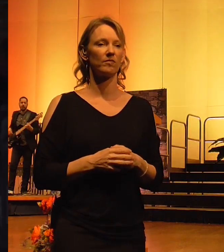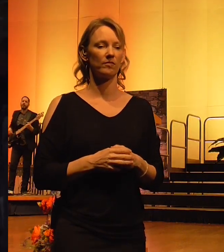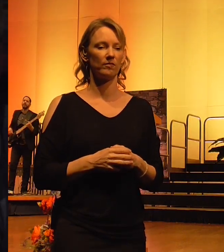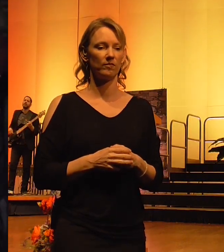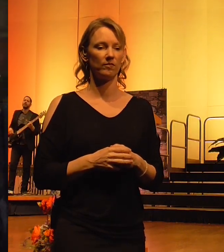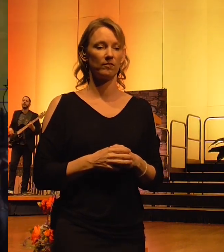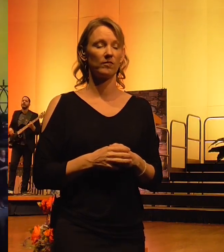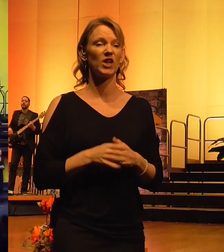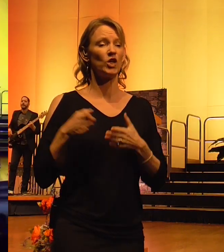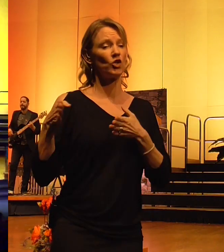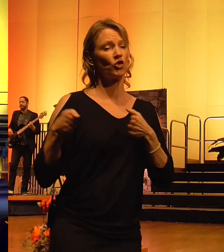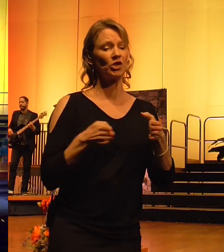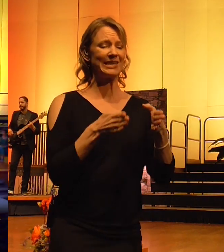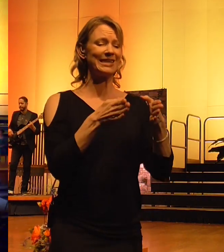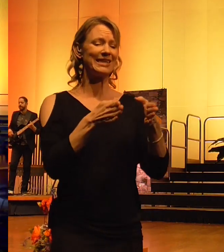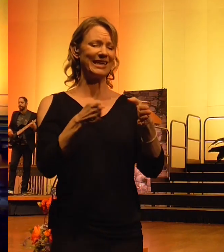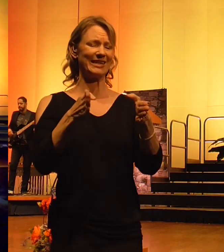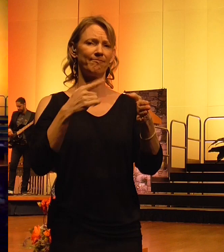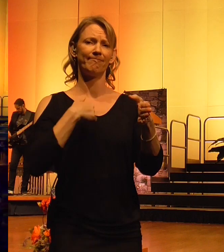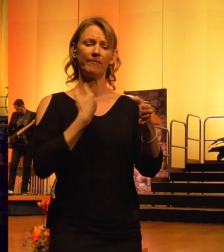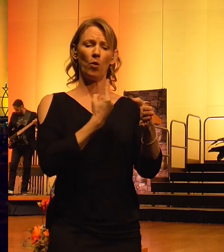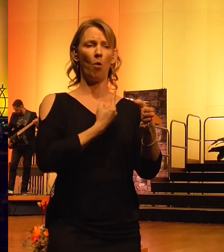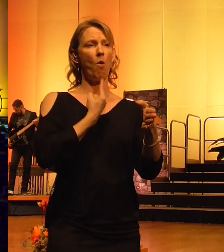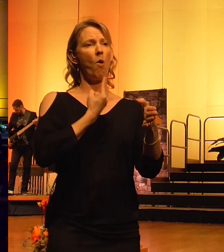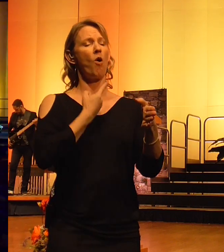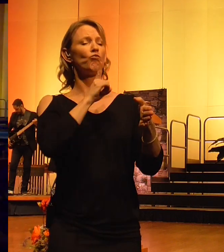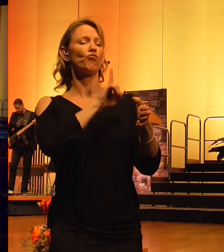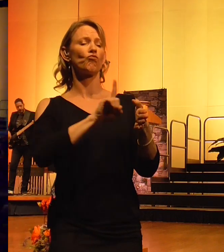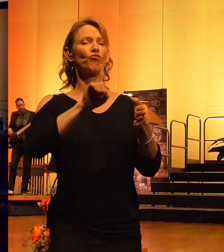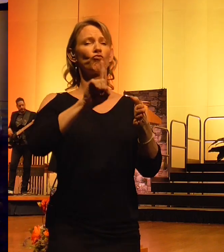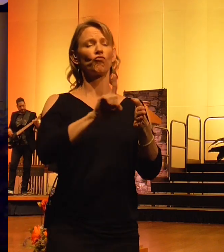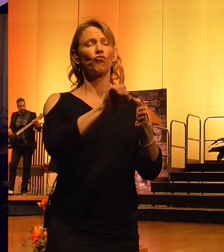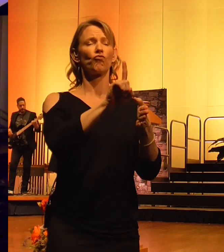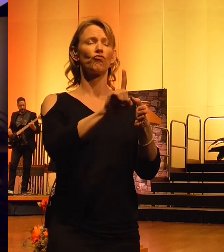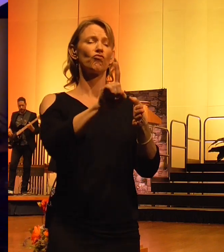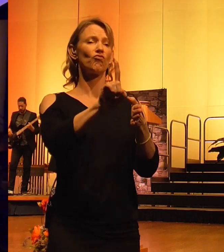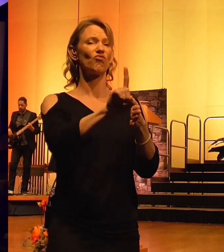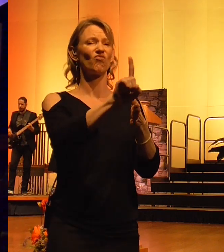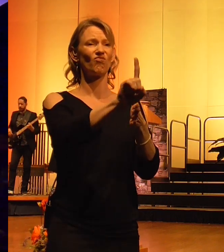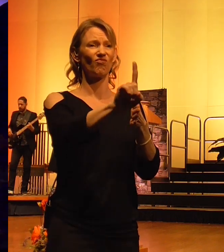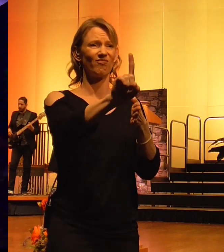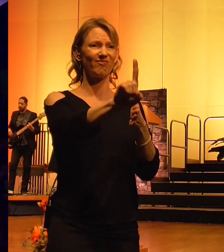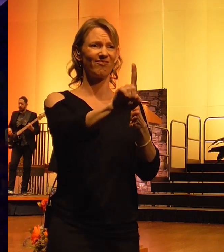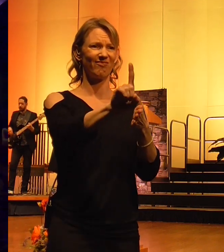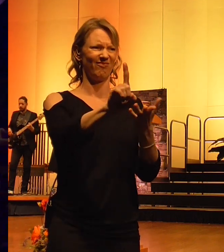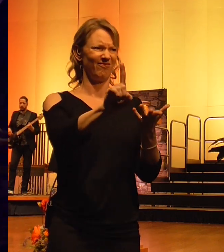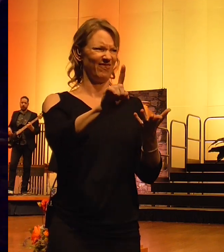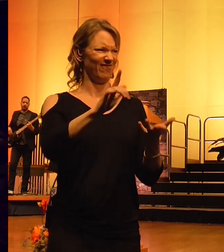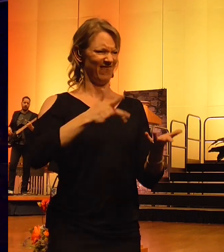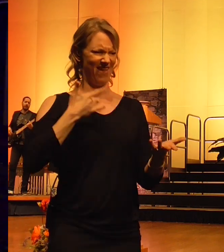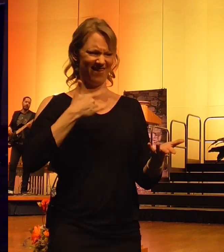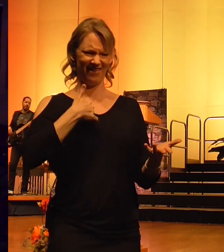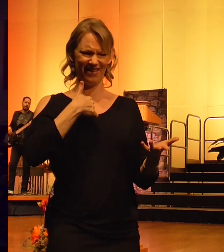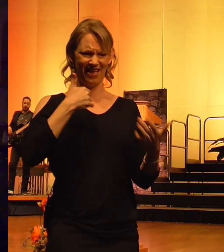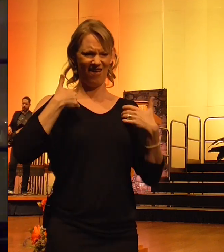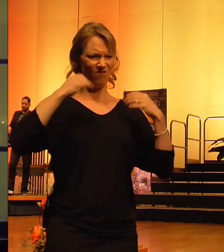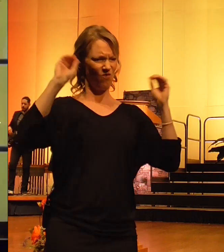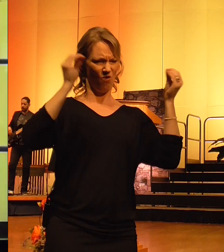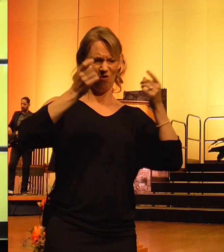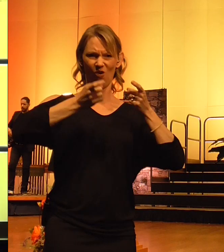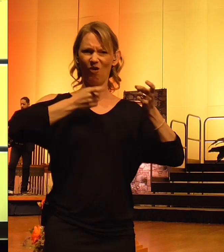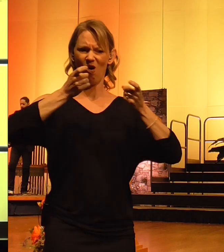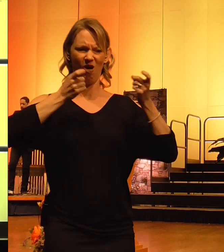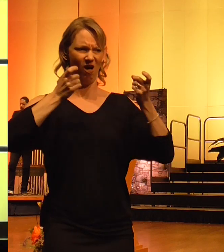And down your streets I walked alone, as if my feet were not